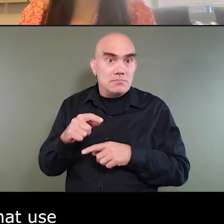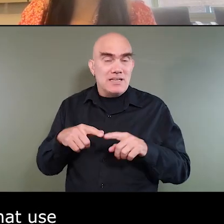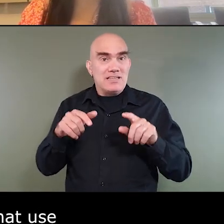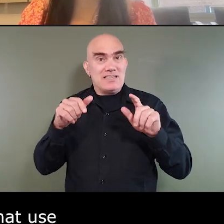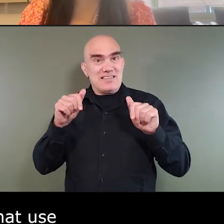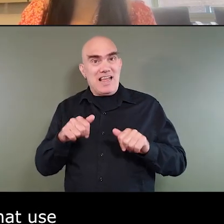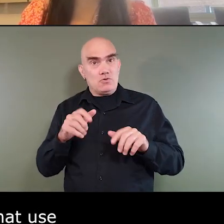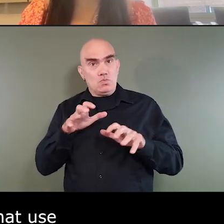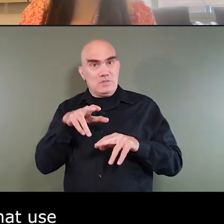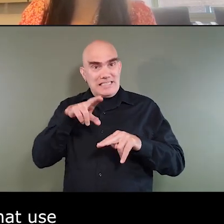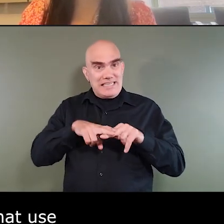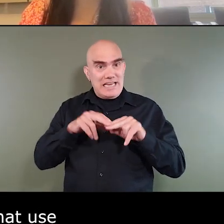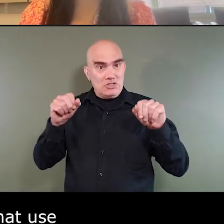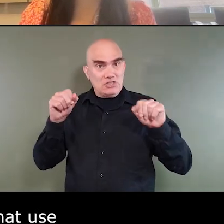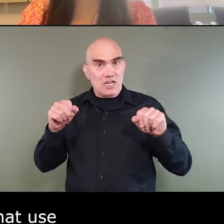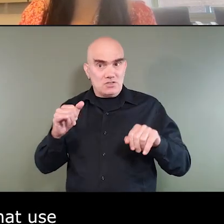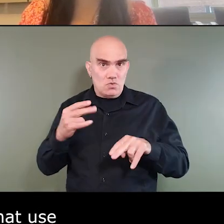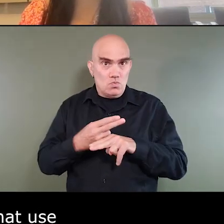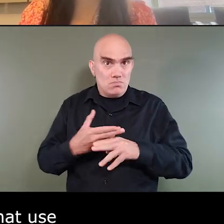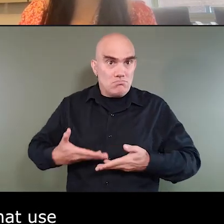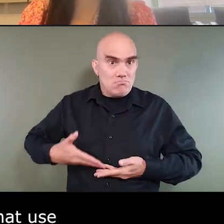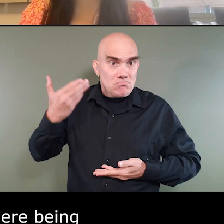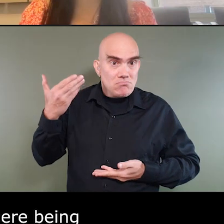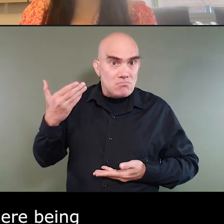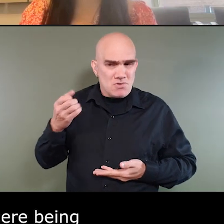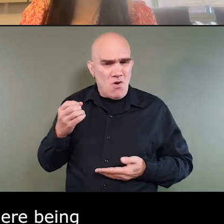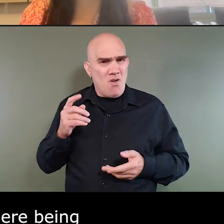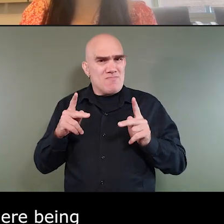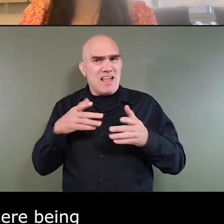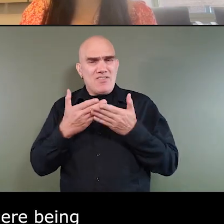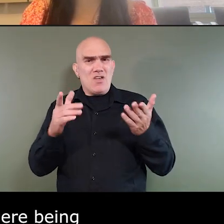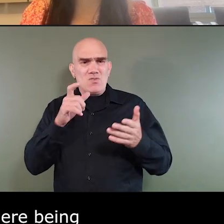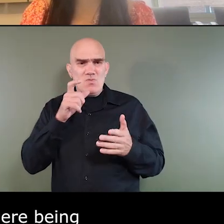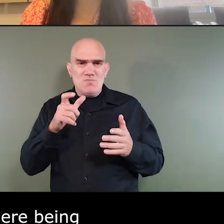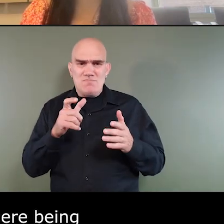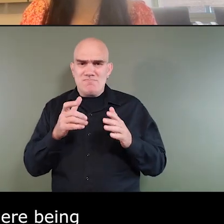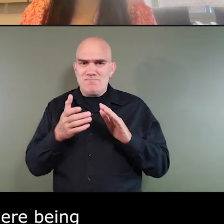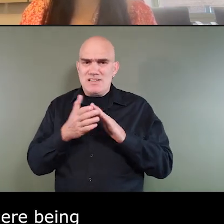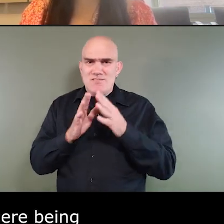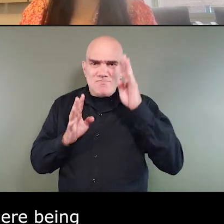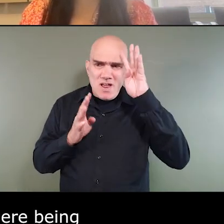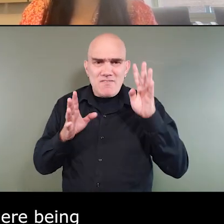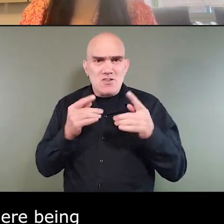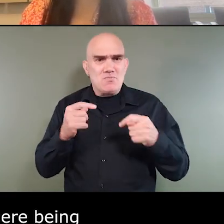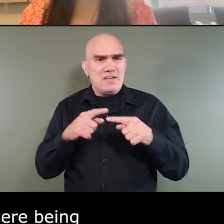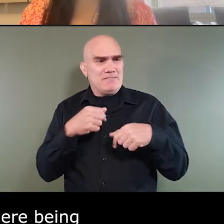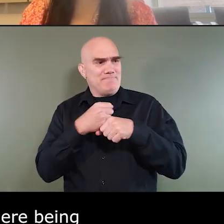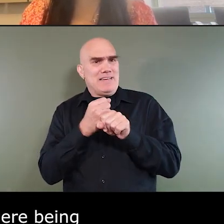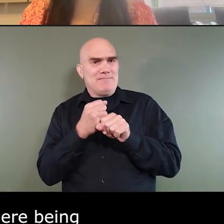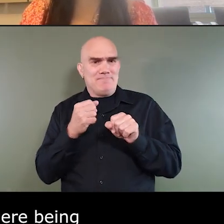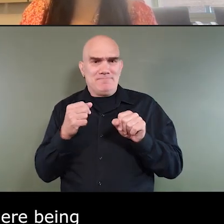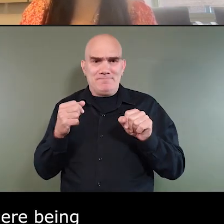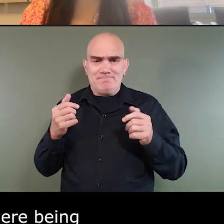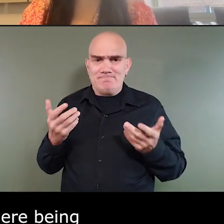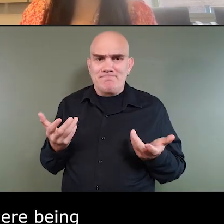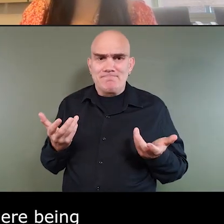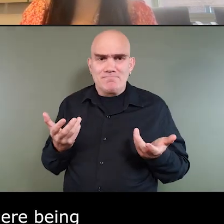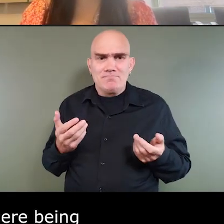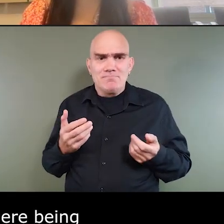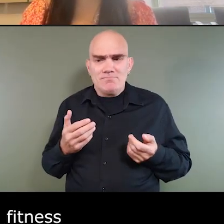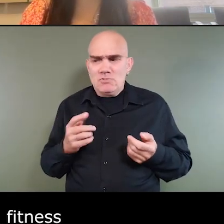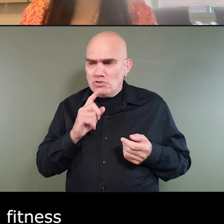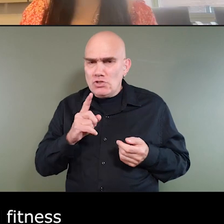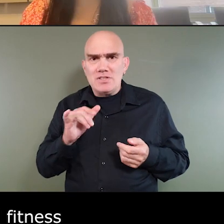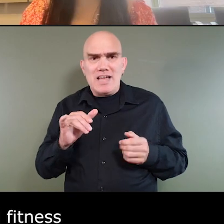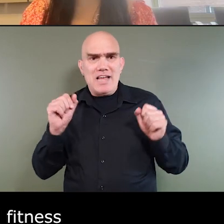seated exercise that use mostly upper extremities. So there are folks out there being creative and trying to